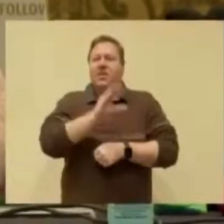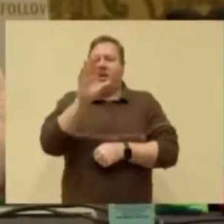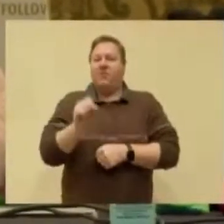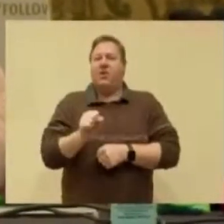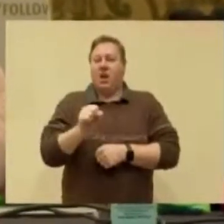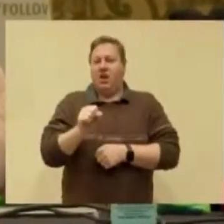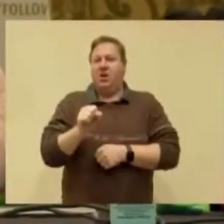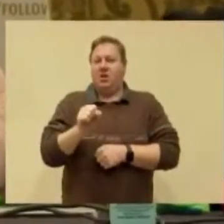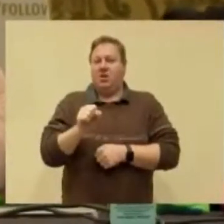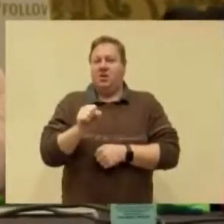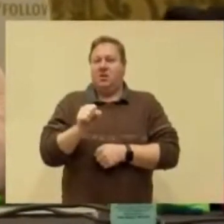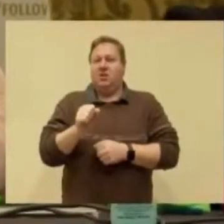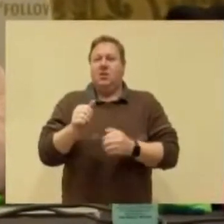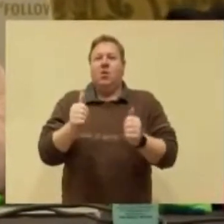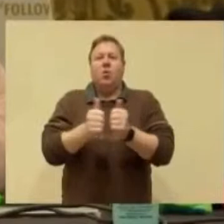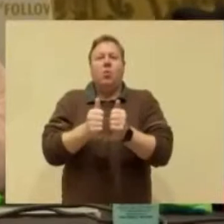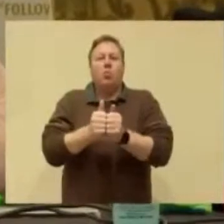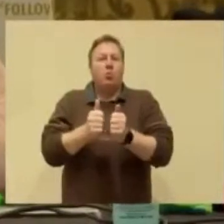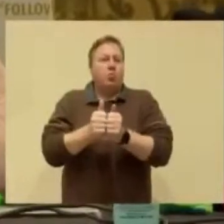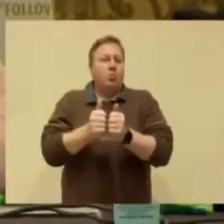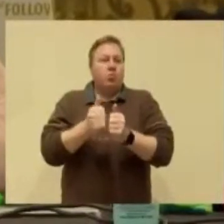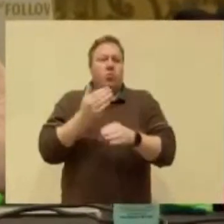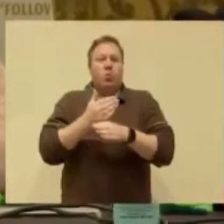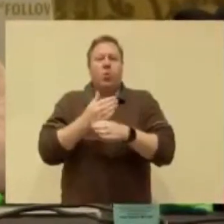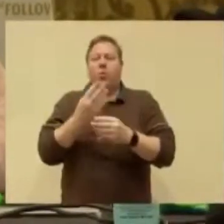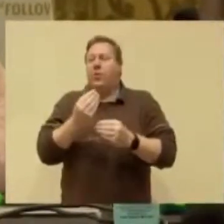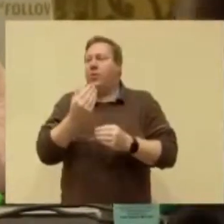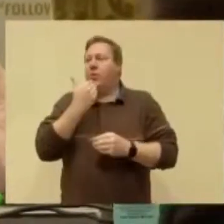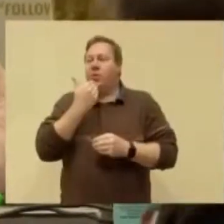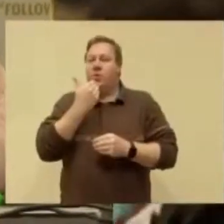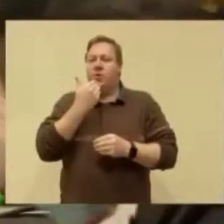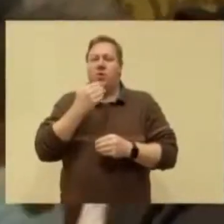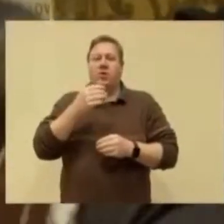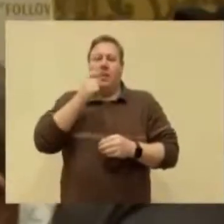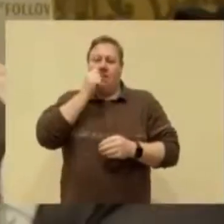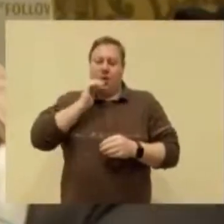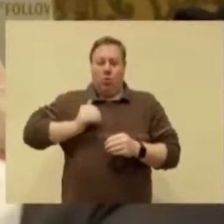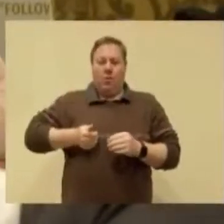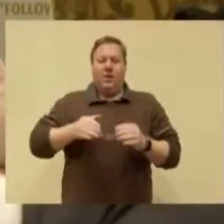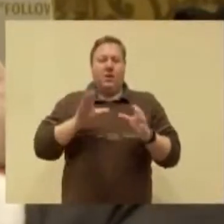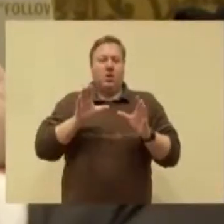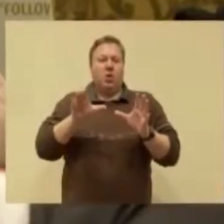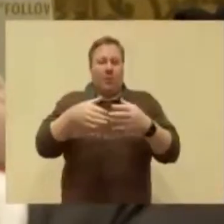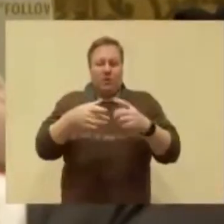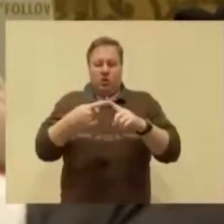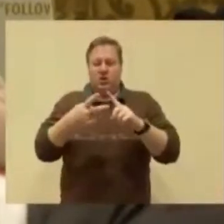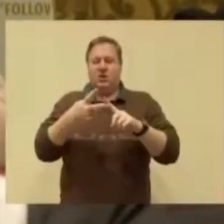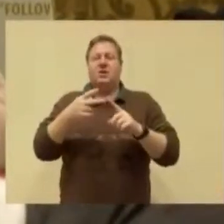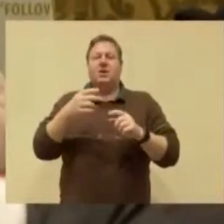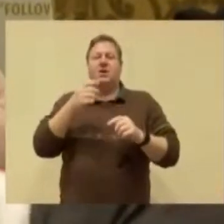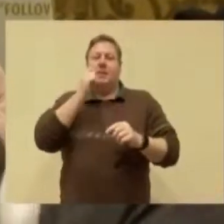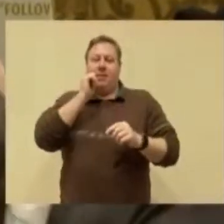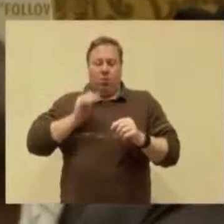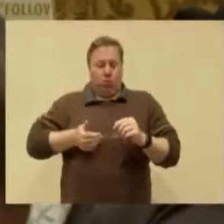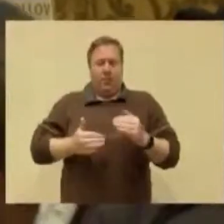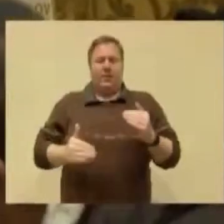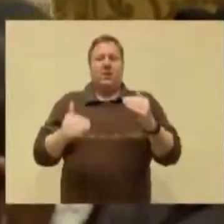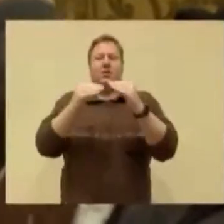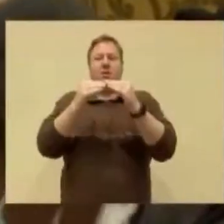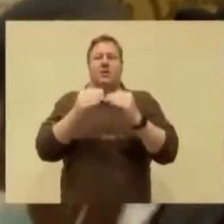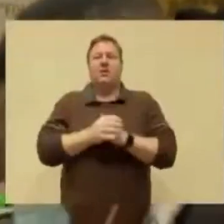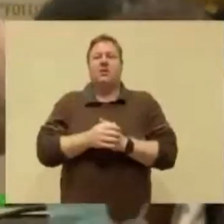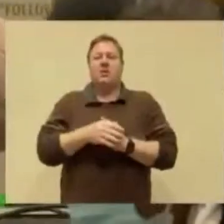work together with the gender commission the commission on gender equality we work together with the ffc